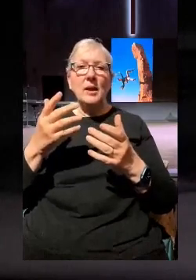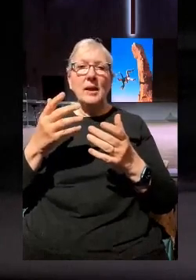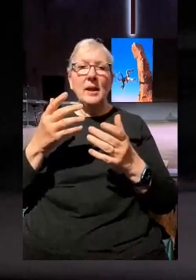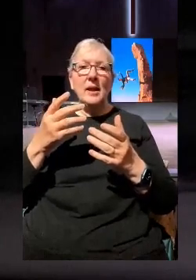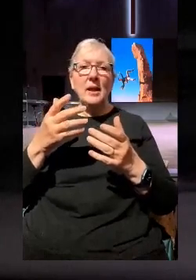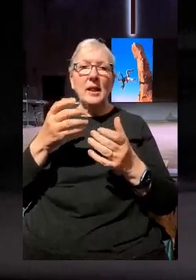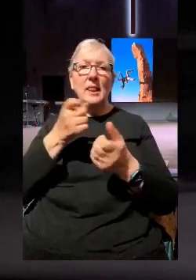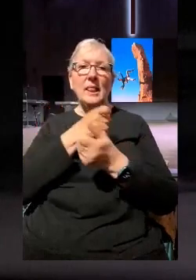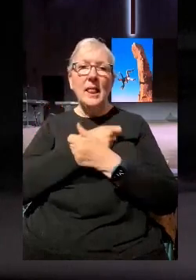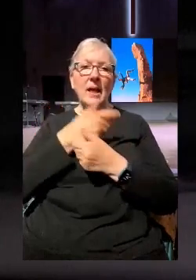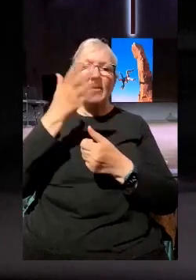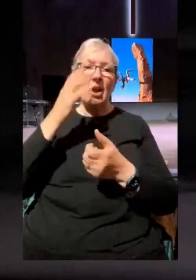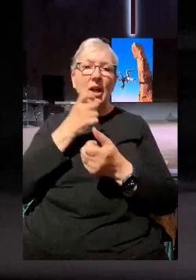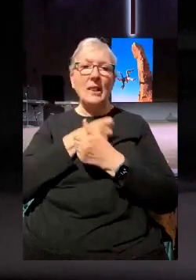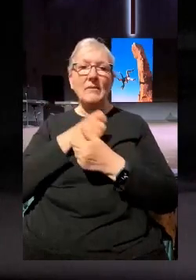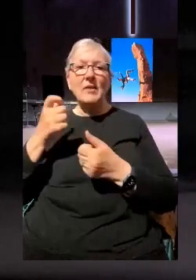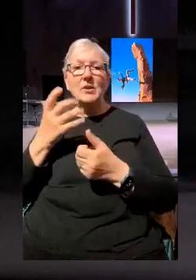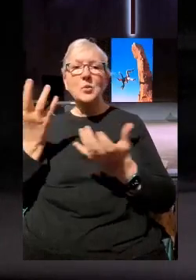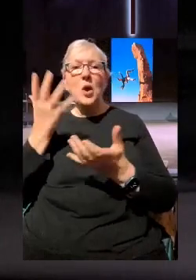others looks like.